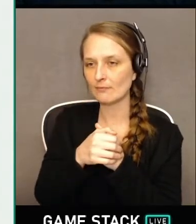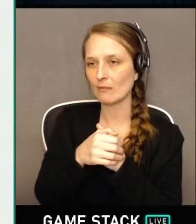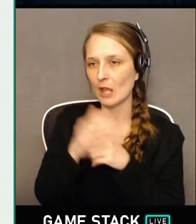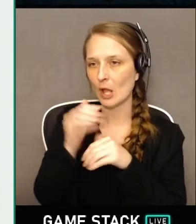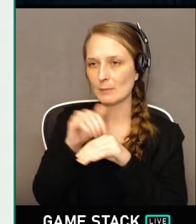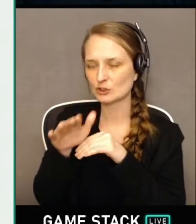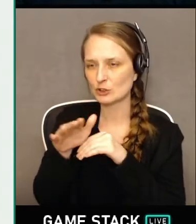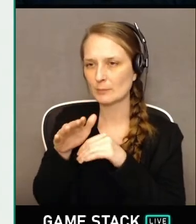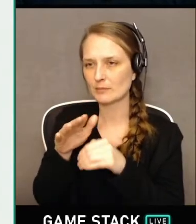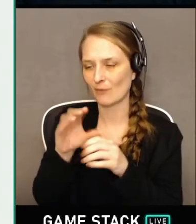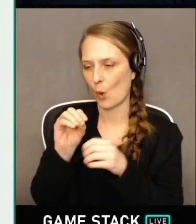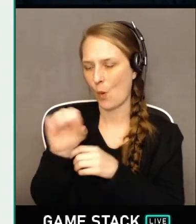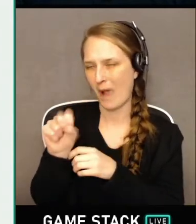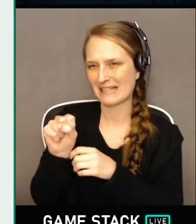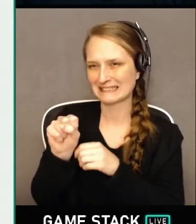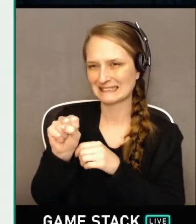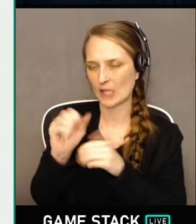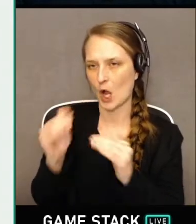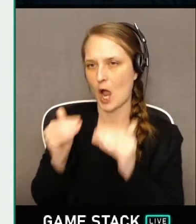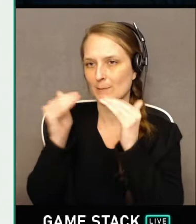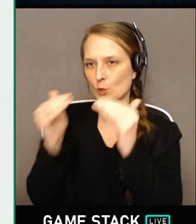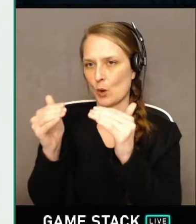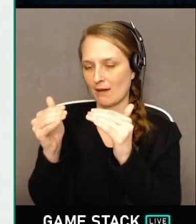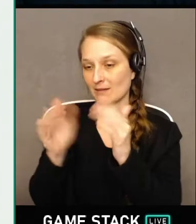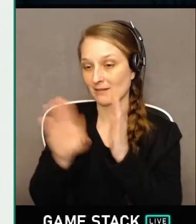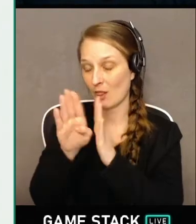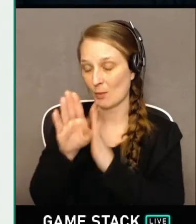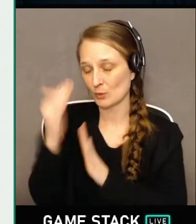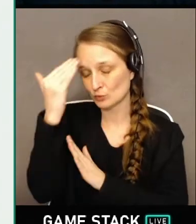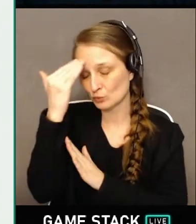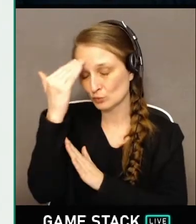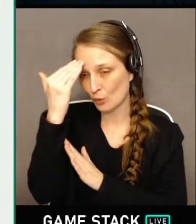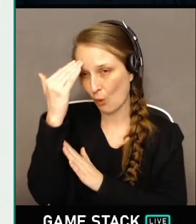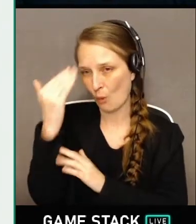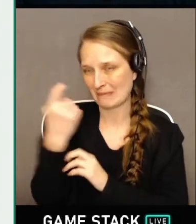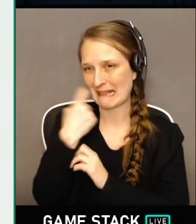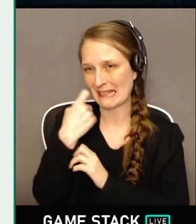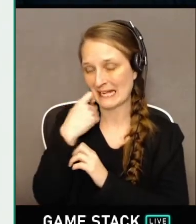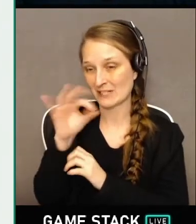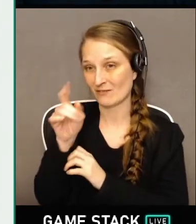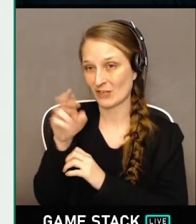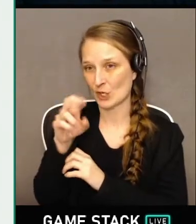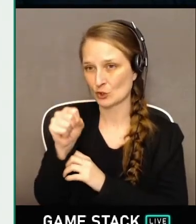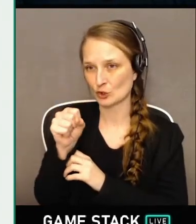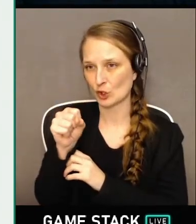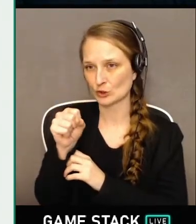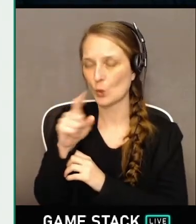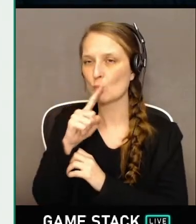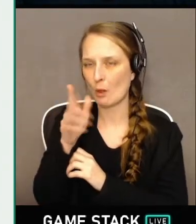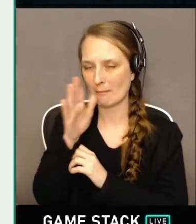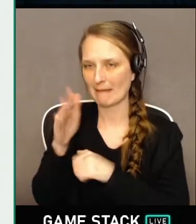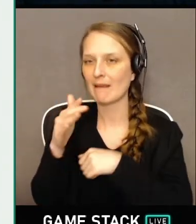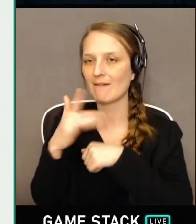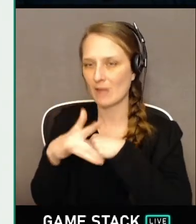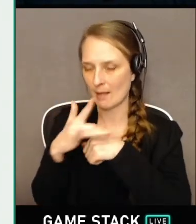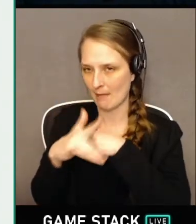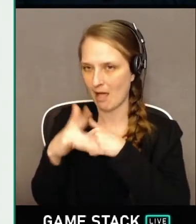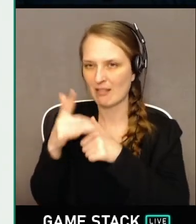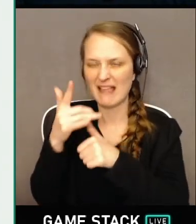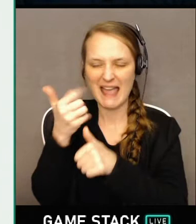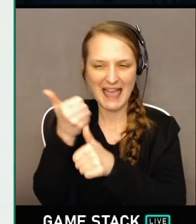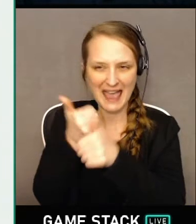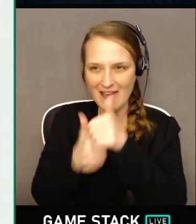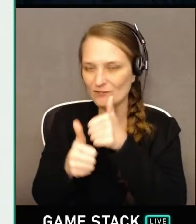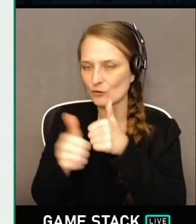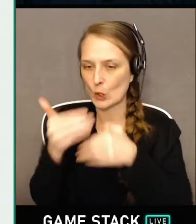OS upgrade. Developers know that latest DX12 features will ultimately be available on every Windows 10